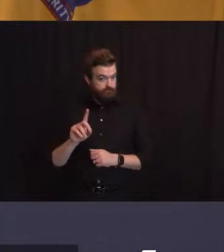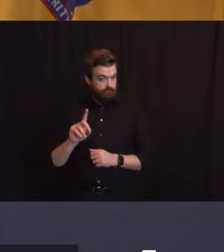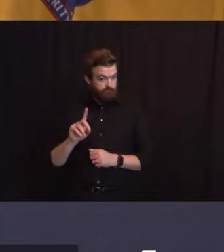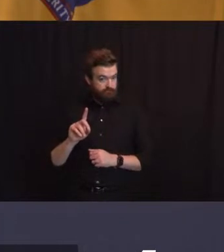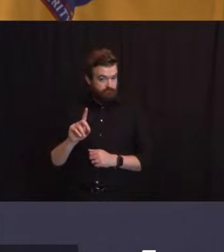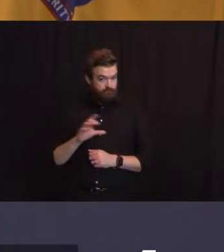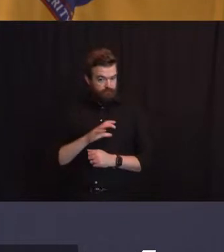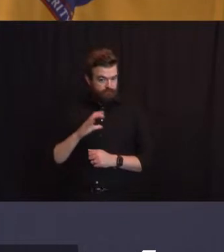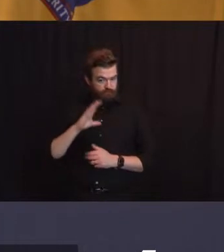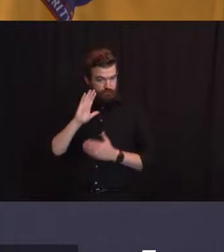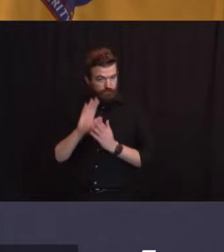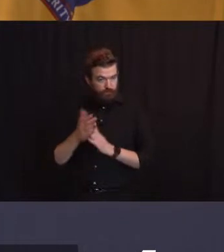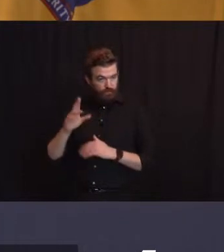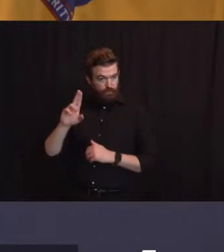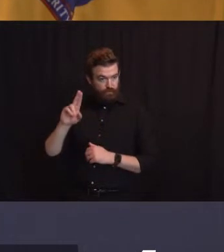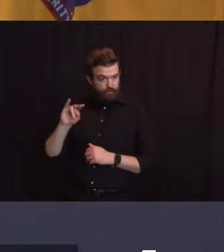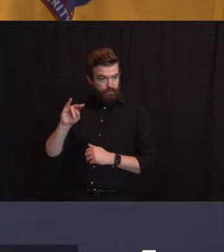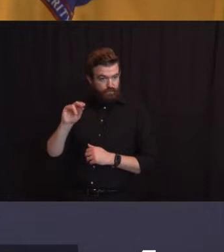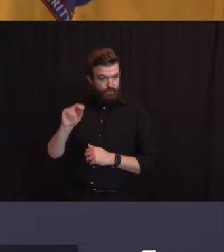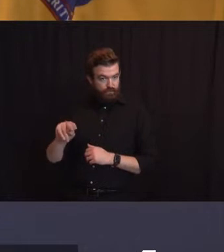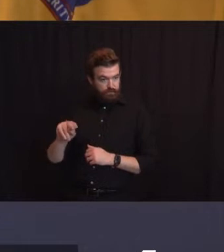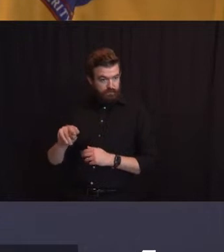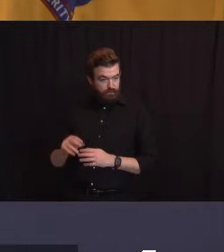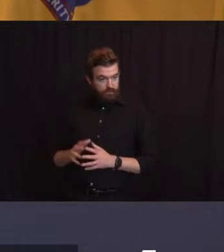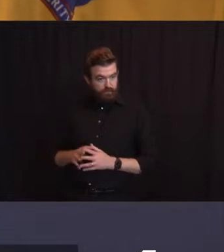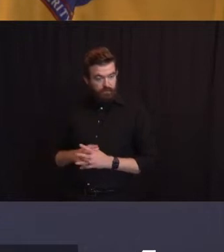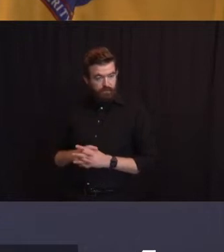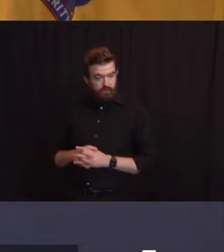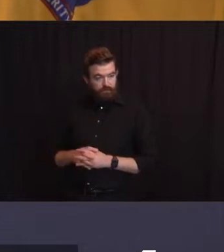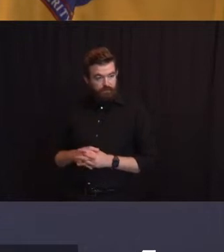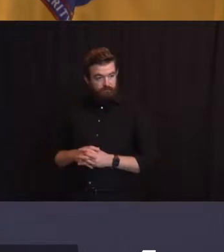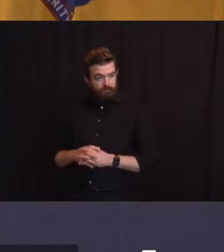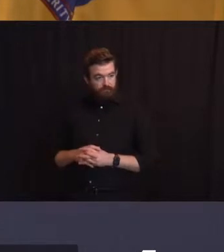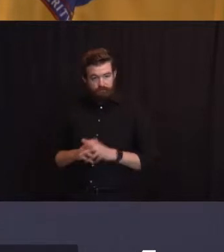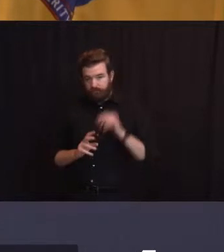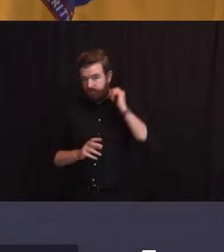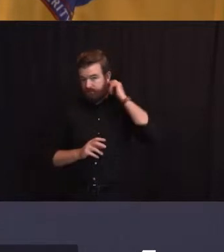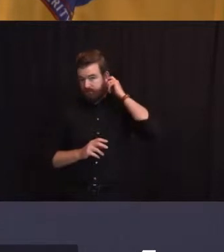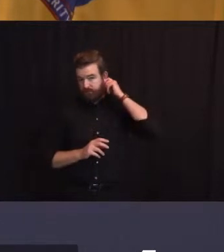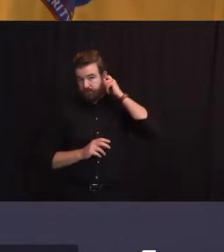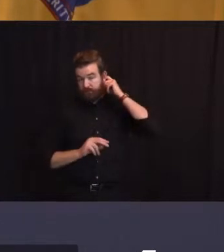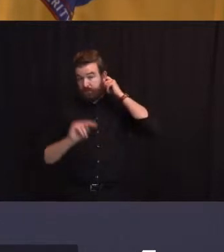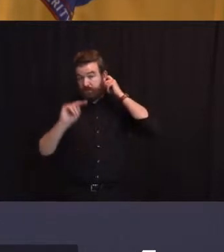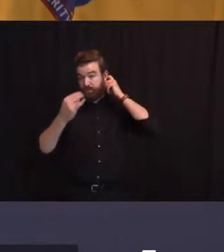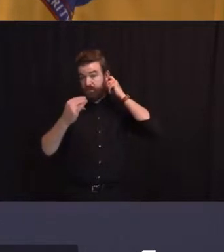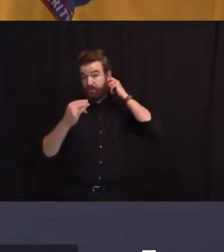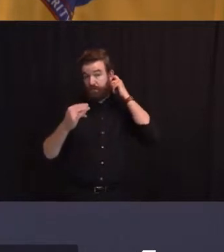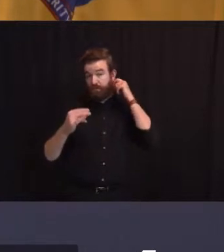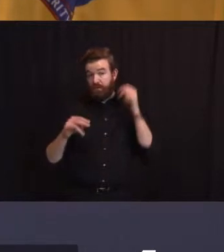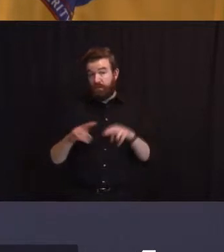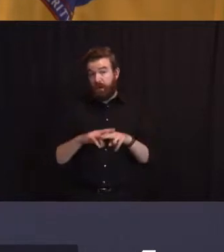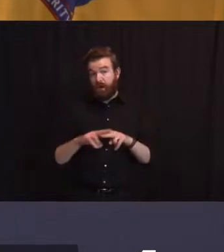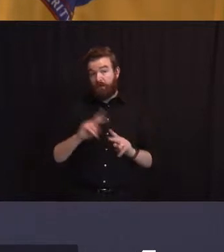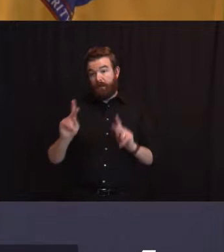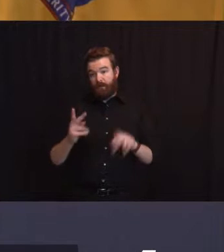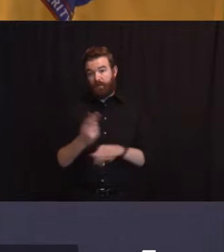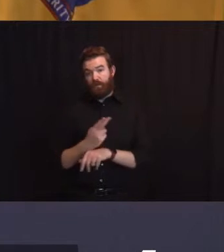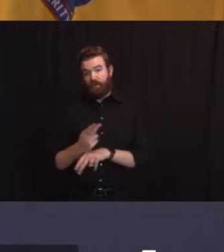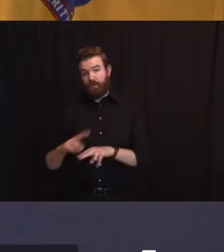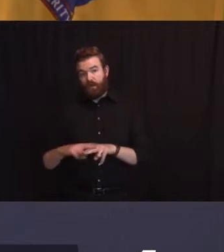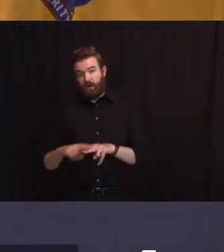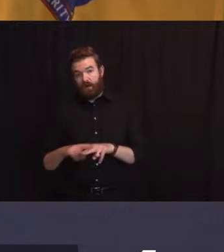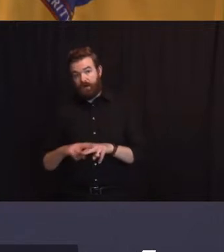Jerseyans notice when they begin to ride NJ Transit in greater numbers again? Was that third